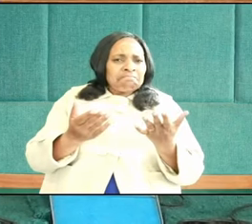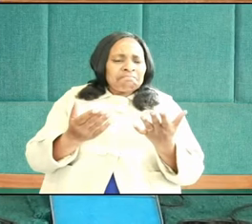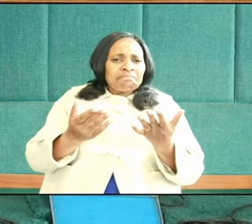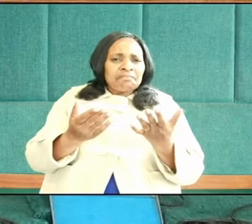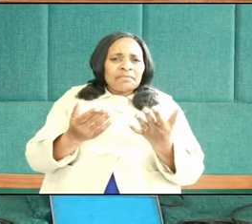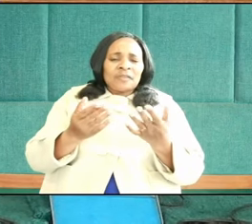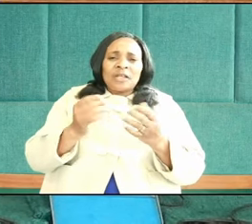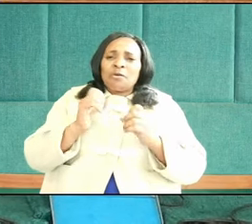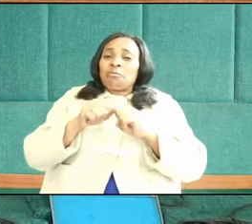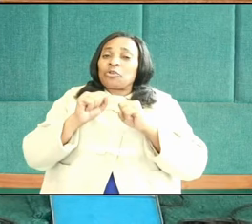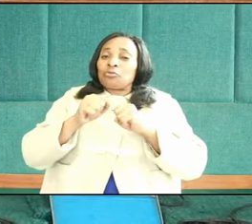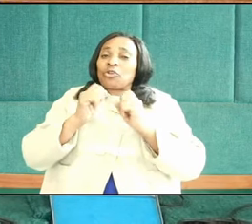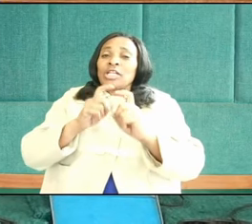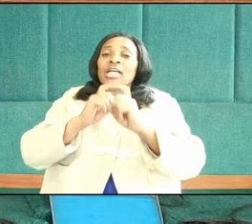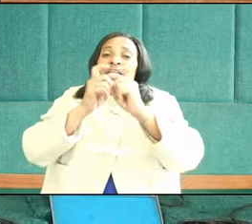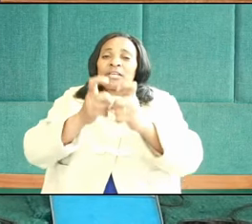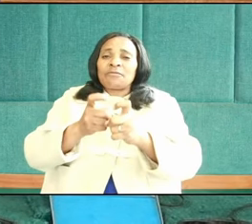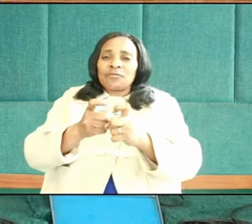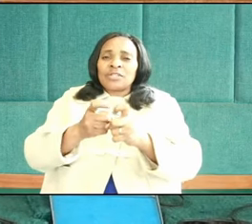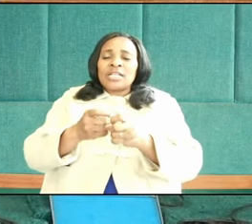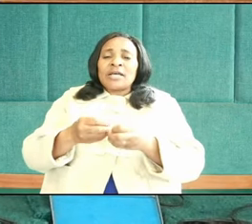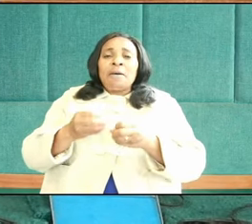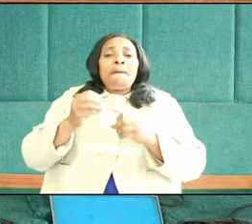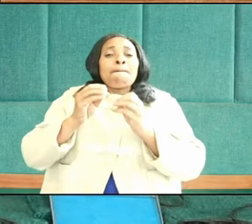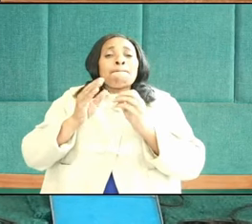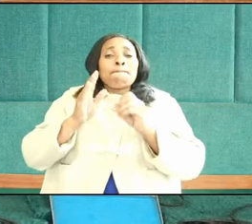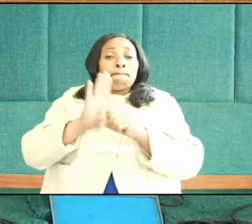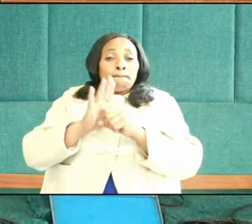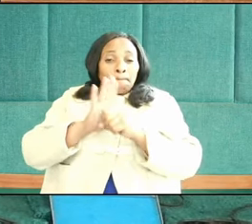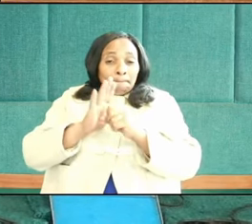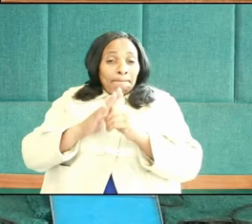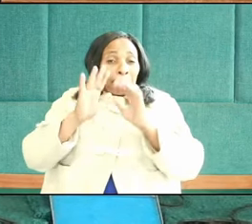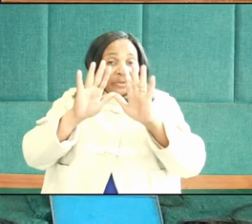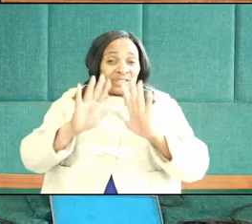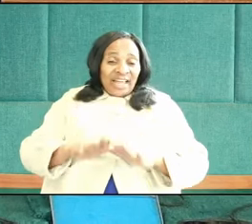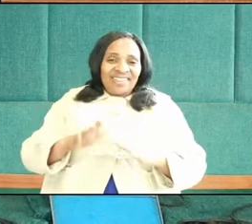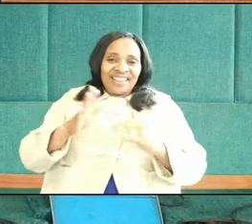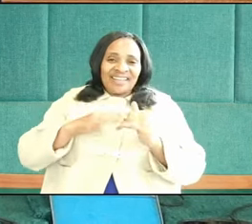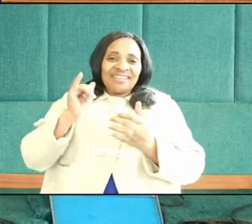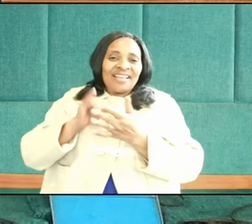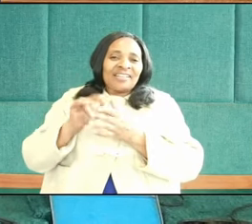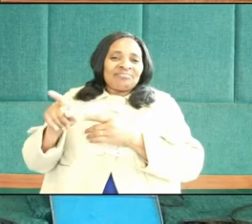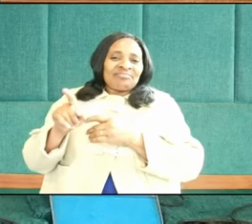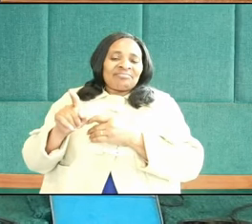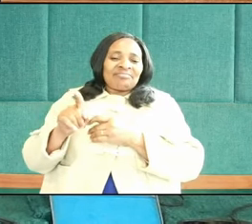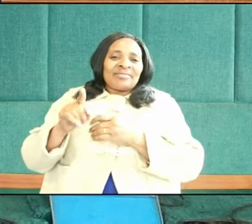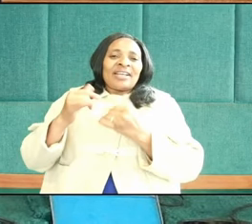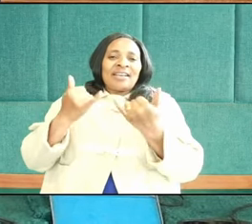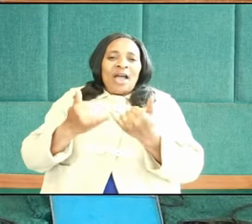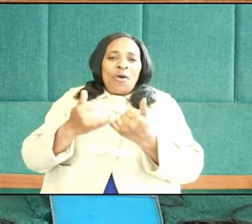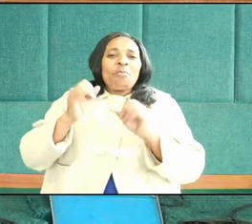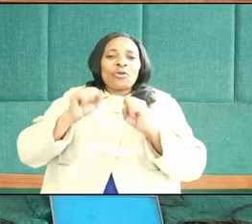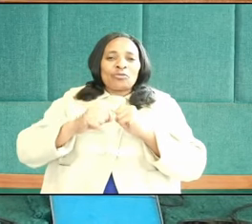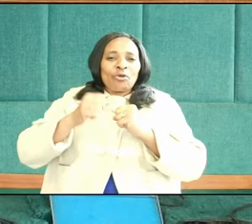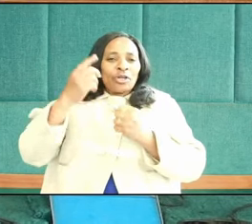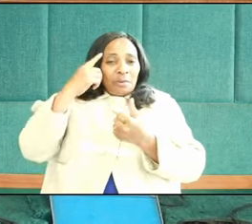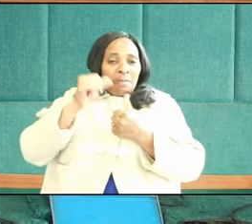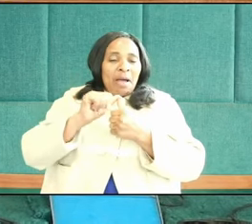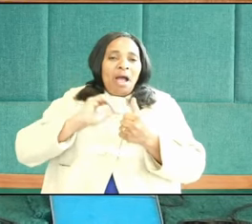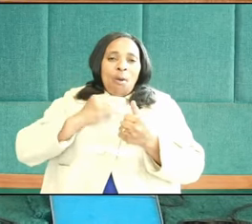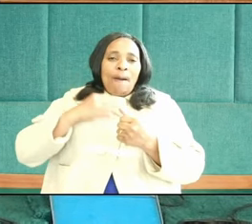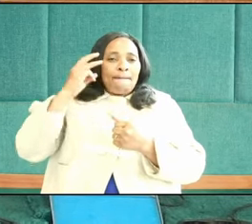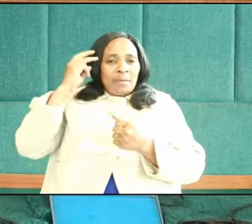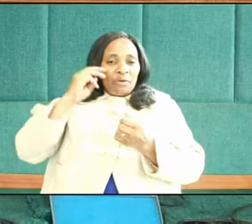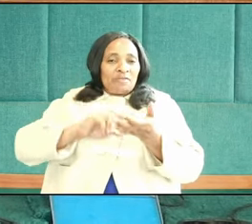the gifts he gives are much more important than that. I think it's time to recite our memory verse. It will help us